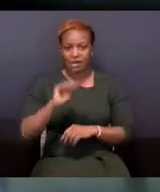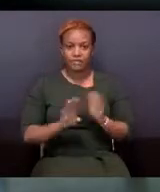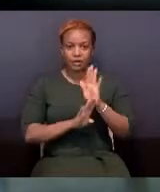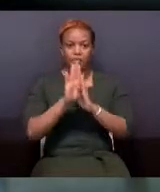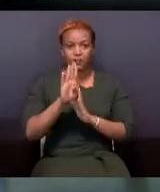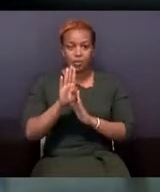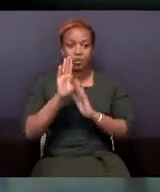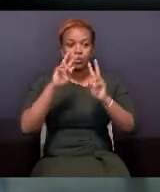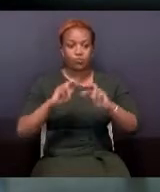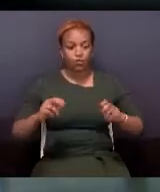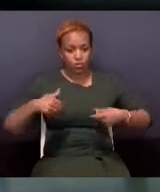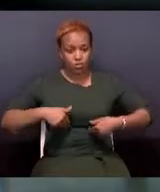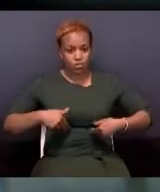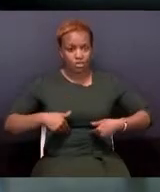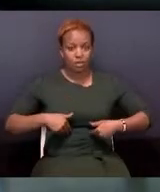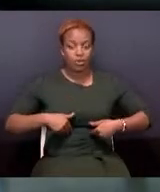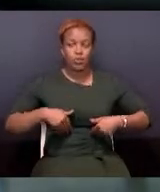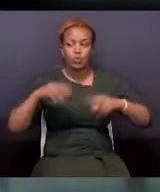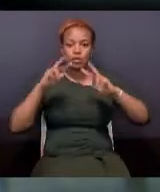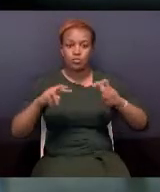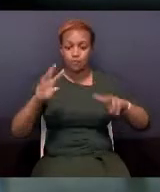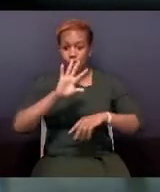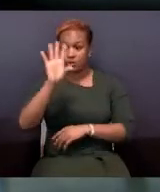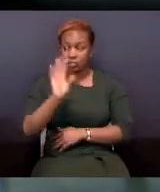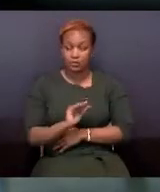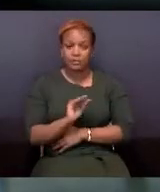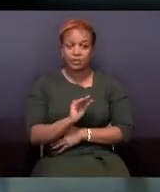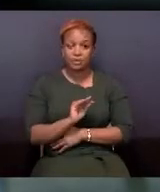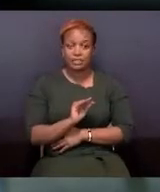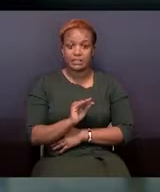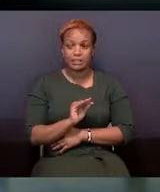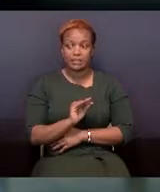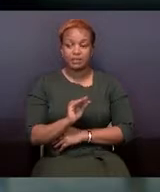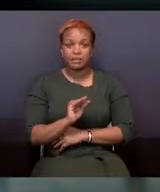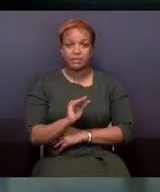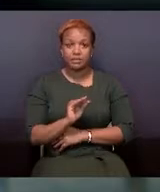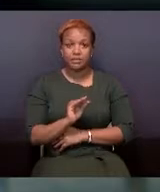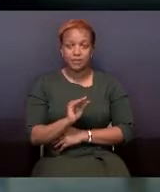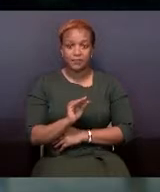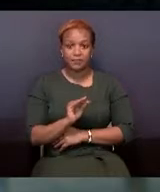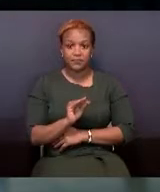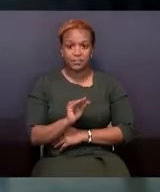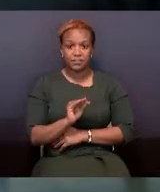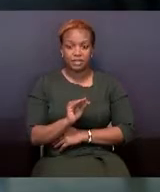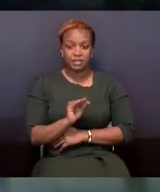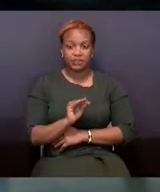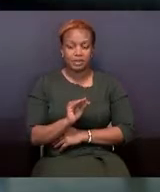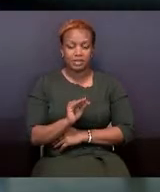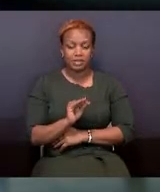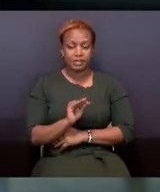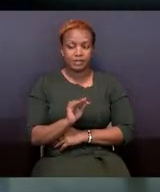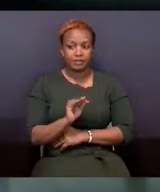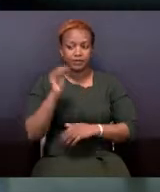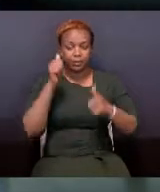We look for youth. We look for everyone in this house, the education sector. I was talking to my brother from Africa